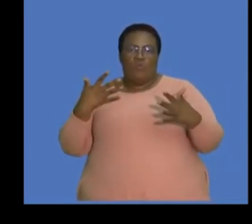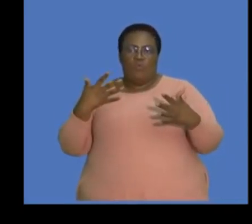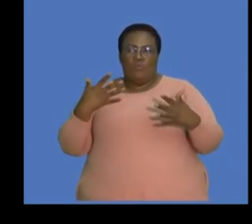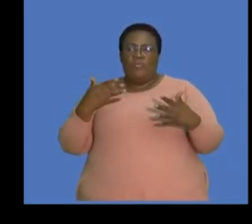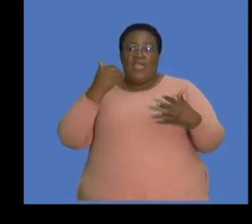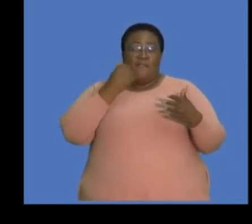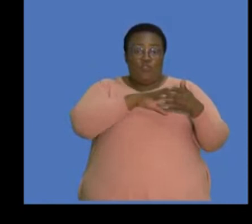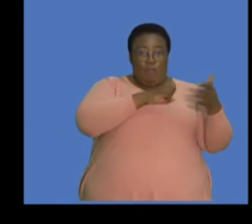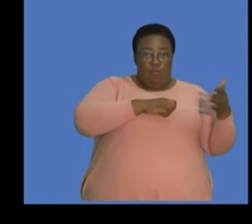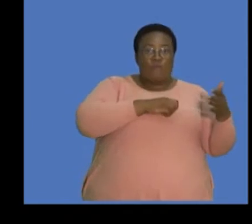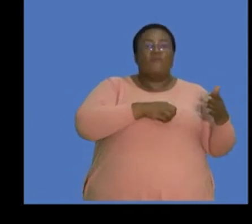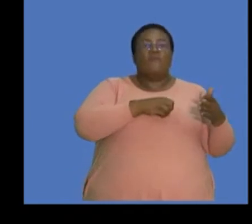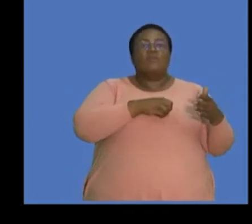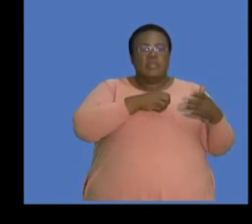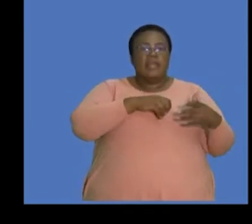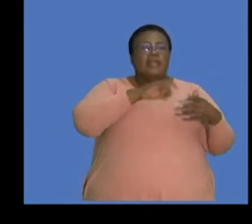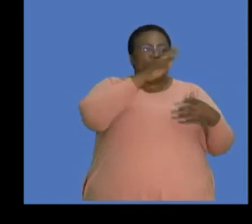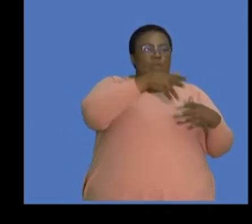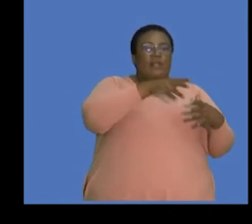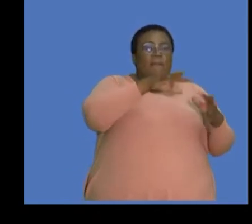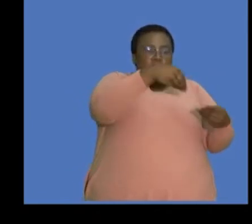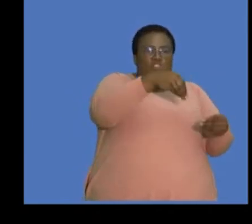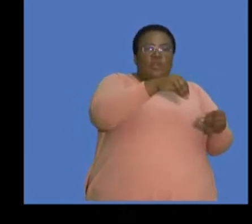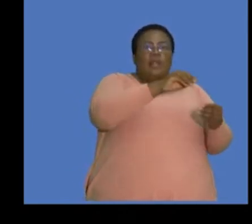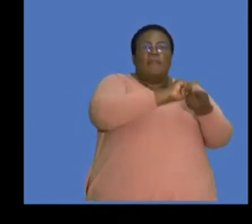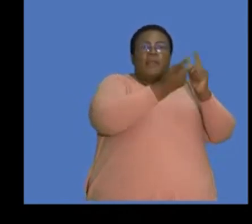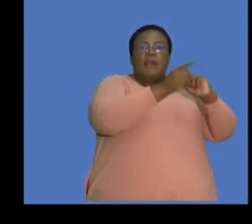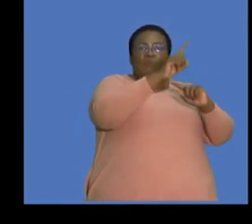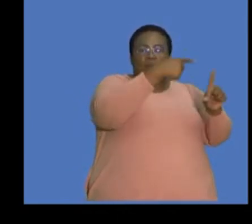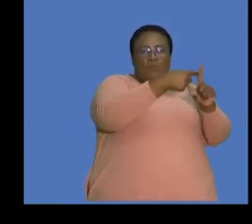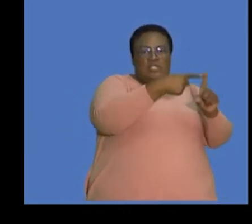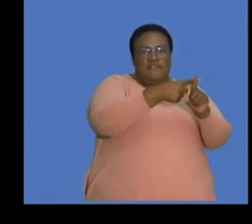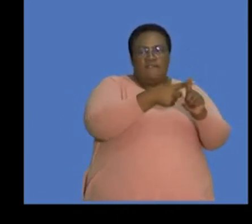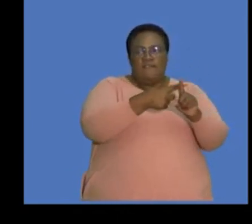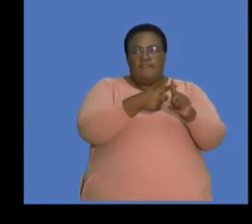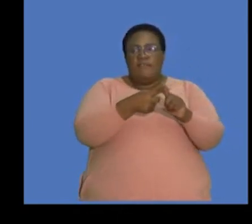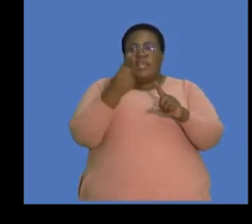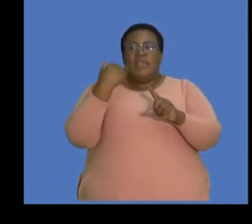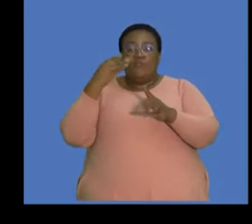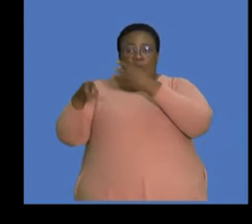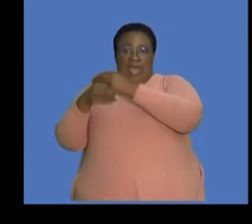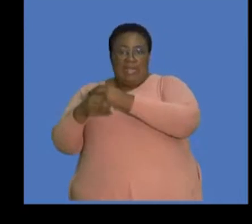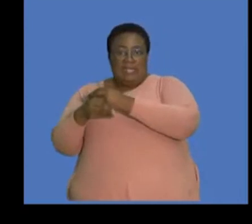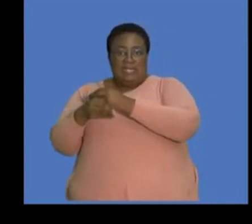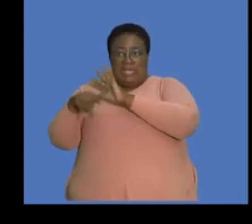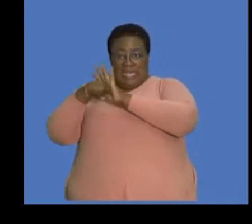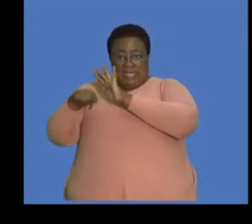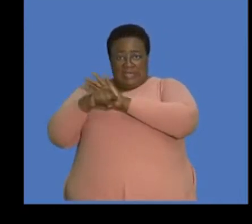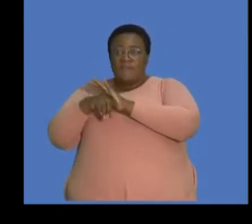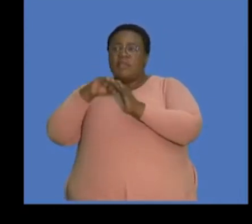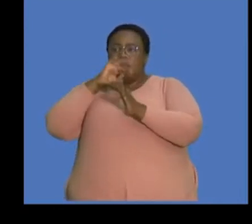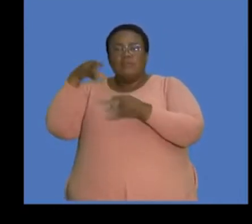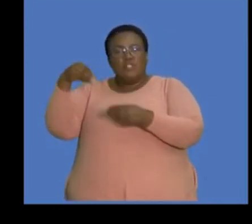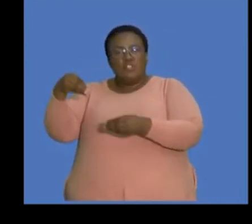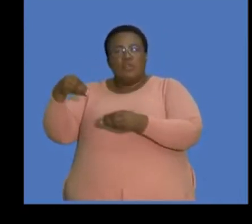going to be a positive charge, okay? If we add electrons, the material becomes negative. That's how charge arises.